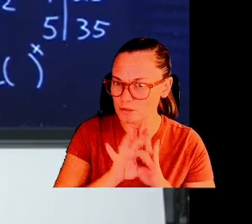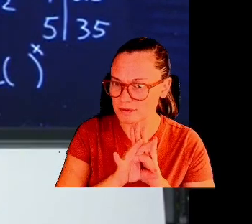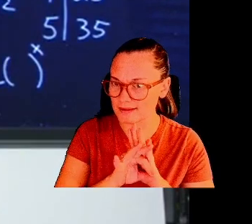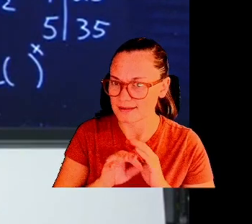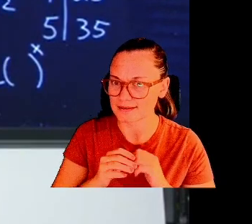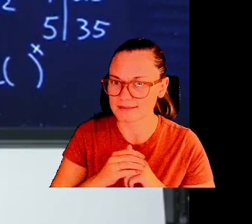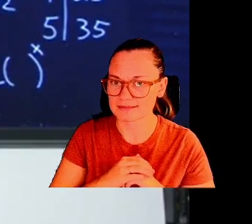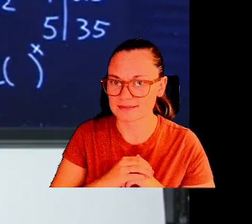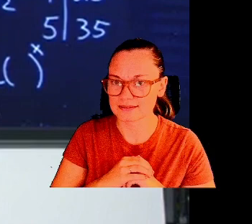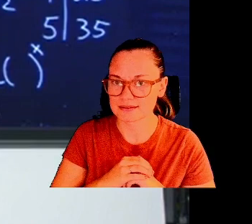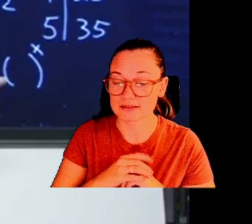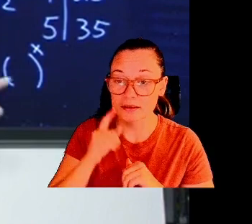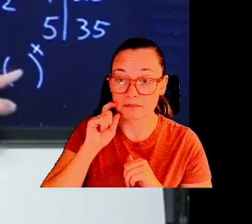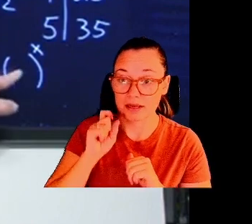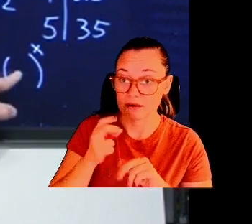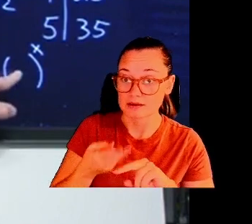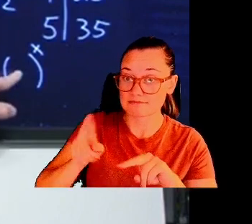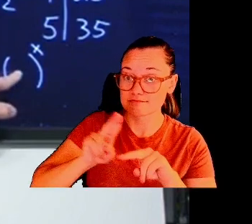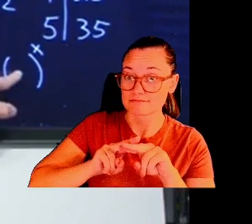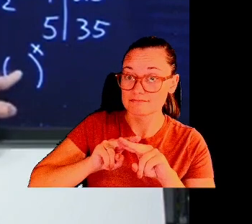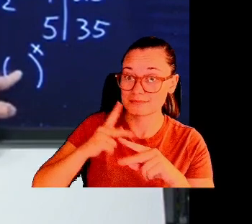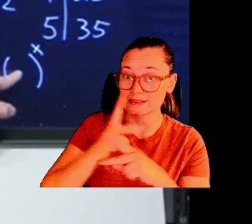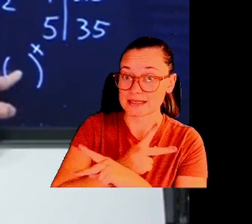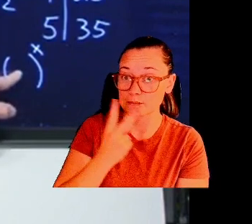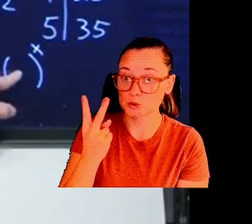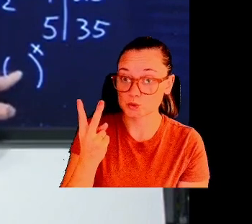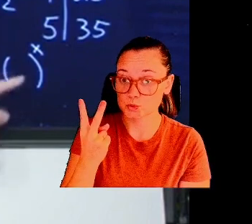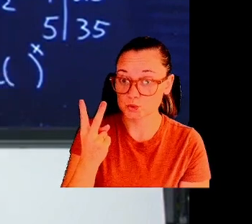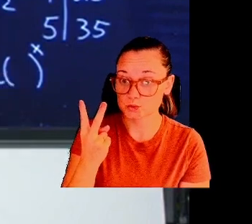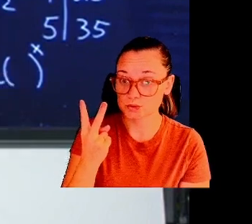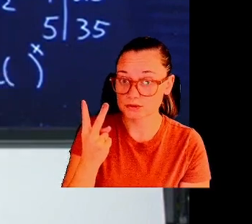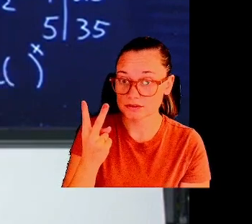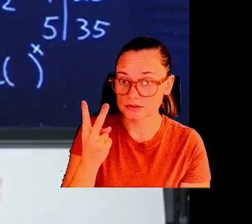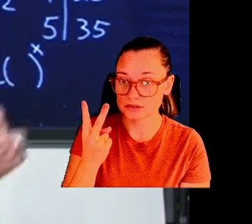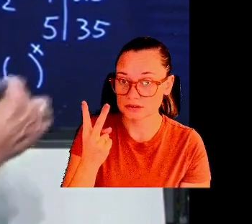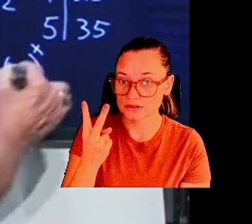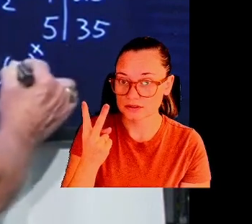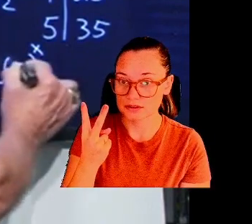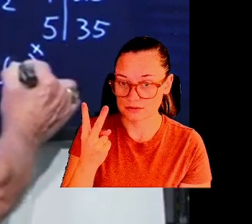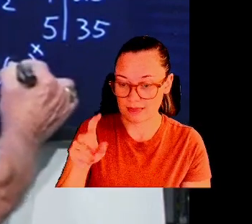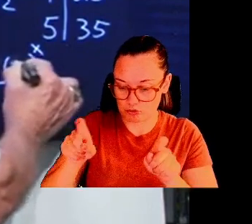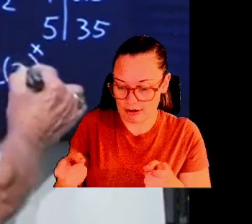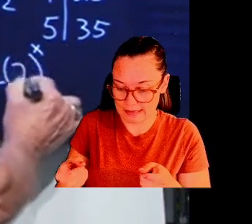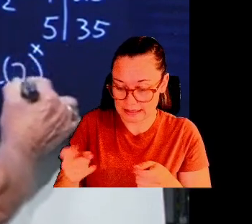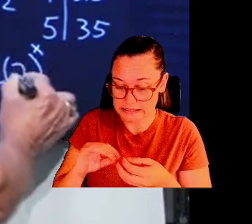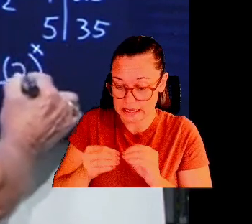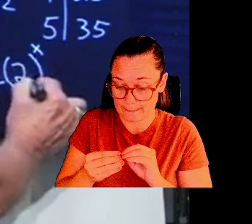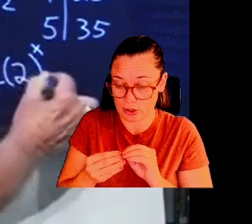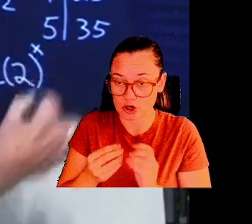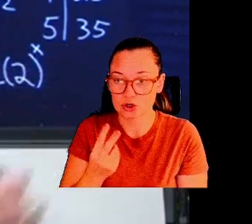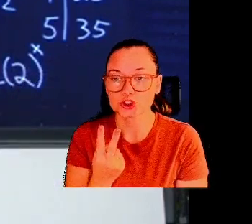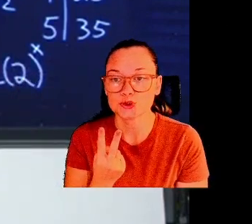we're doubling each time, doesn't that mean that this number is 2?